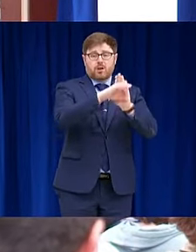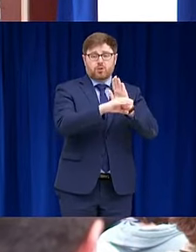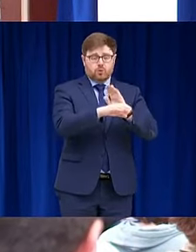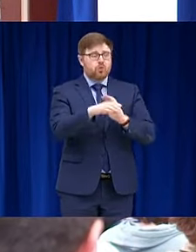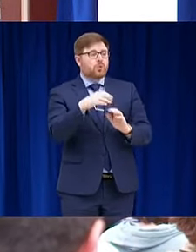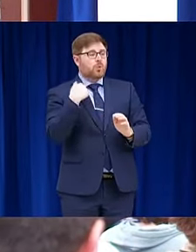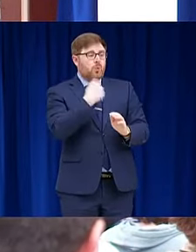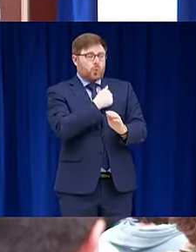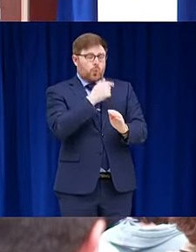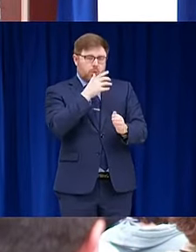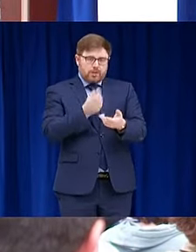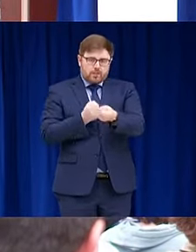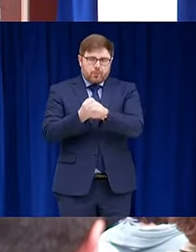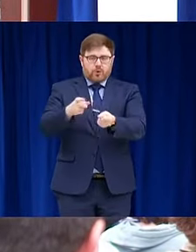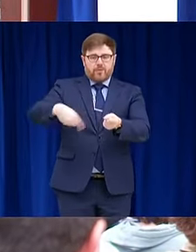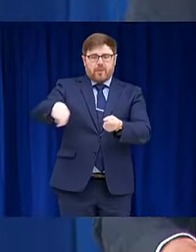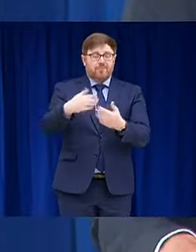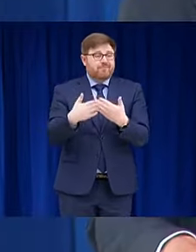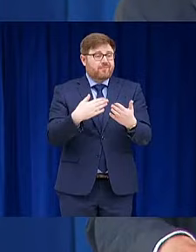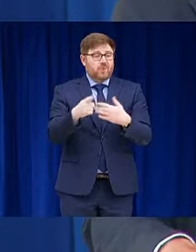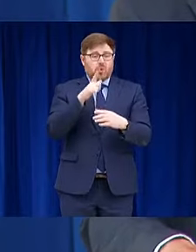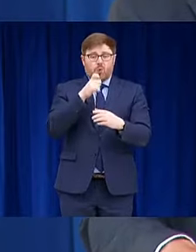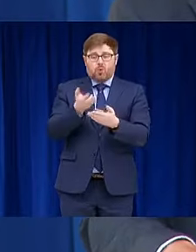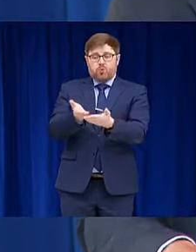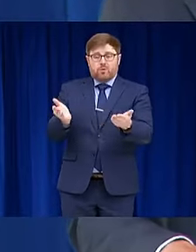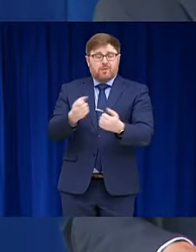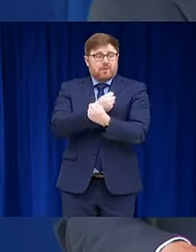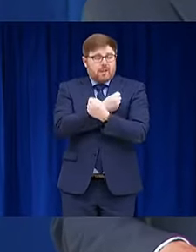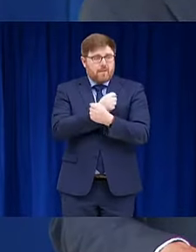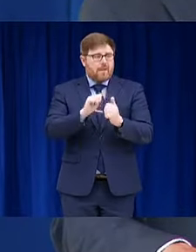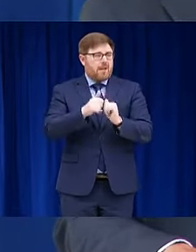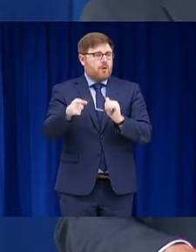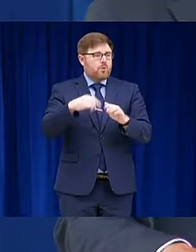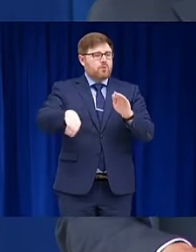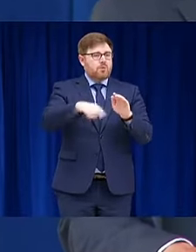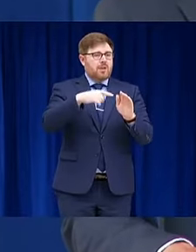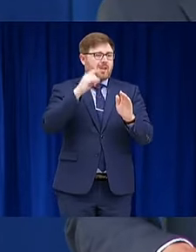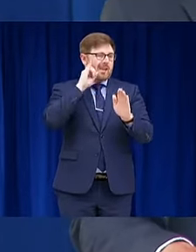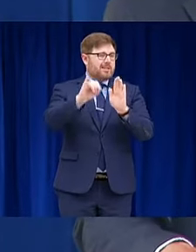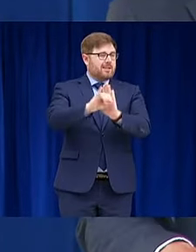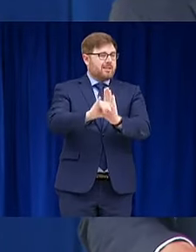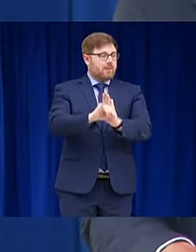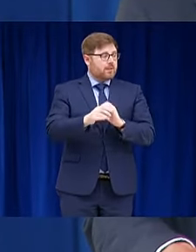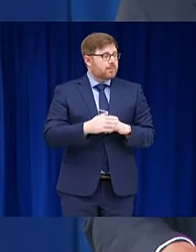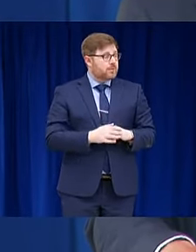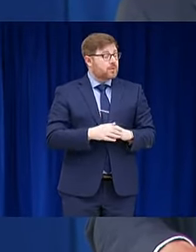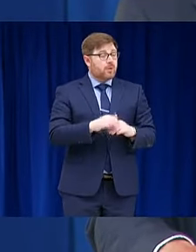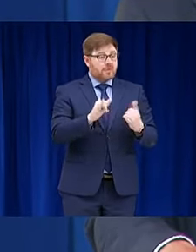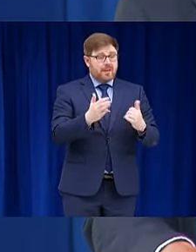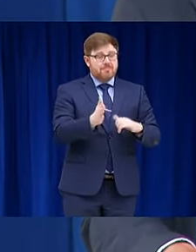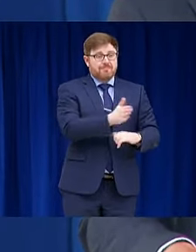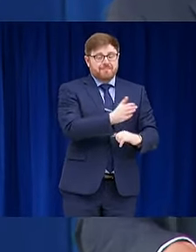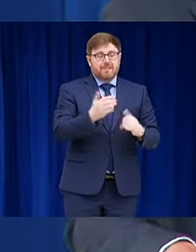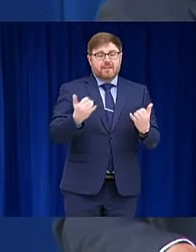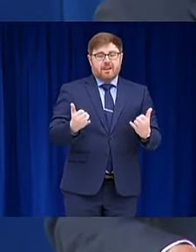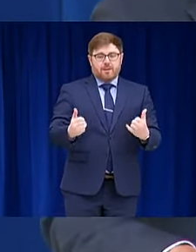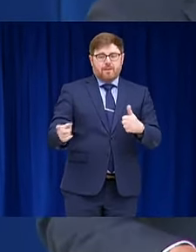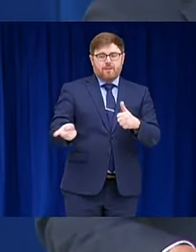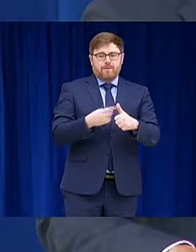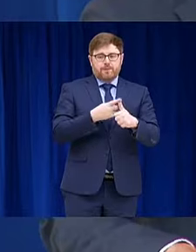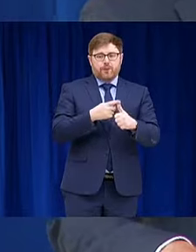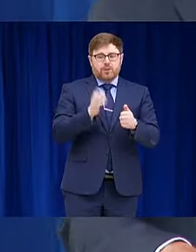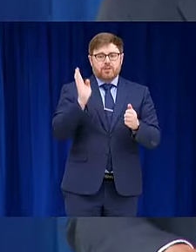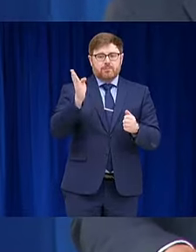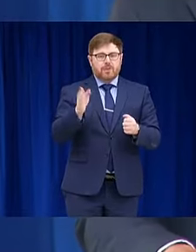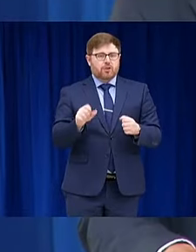matter who they love or how they identify. With that, it's my great pleasure to introduce our first speaker, the Honorable